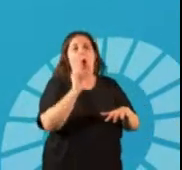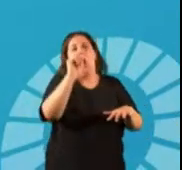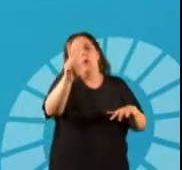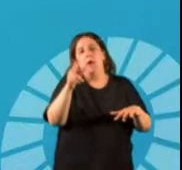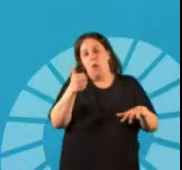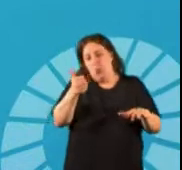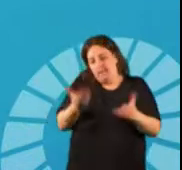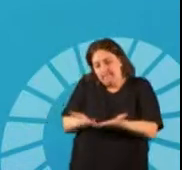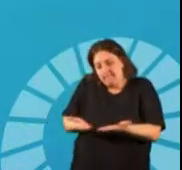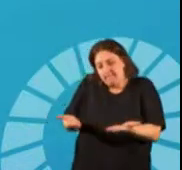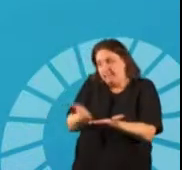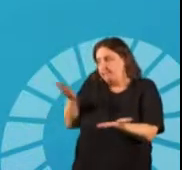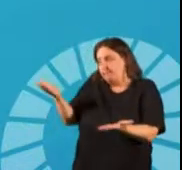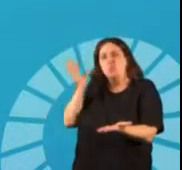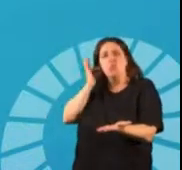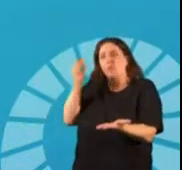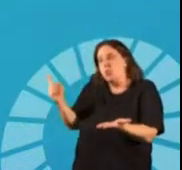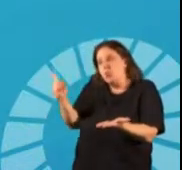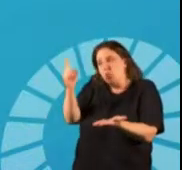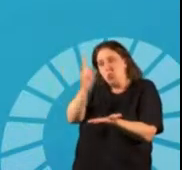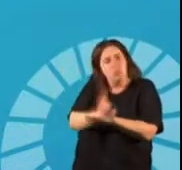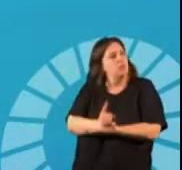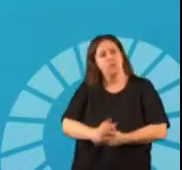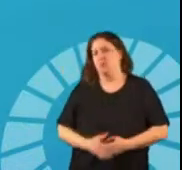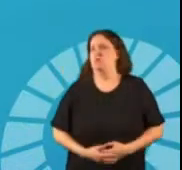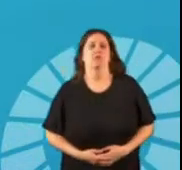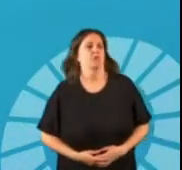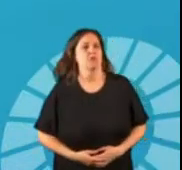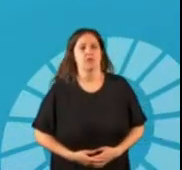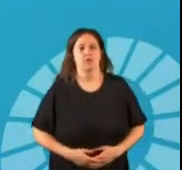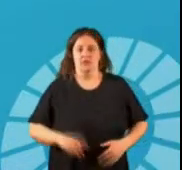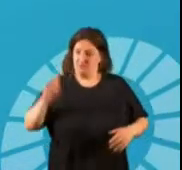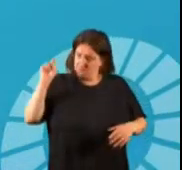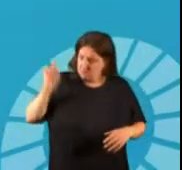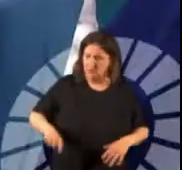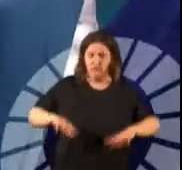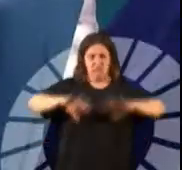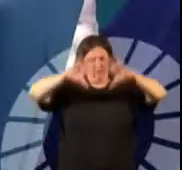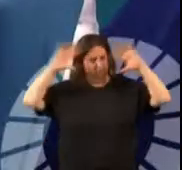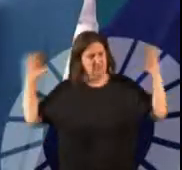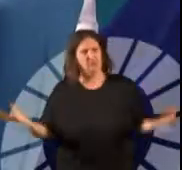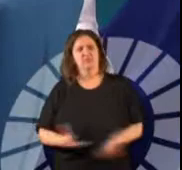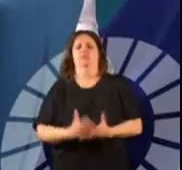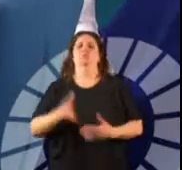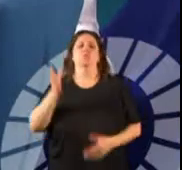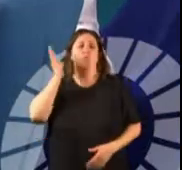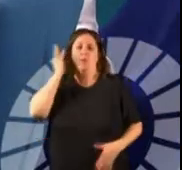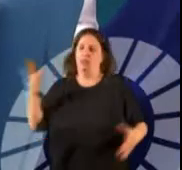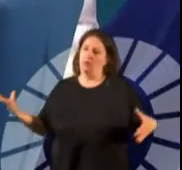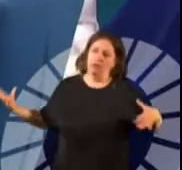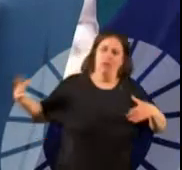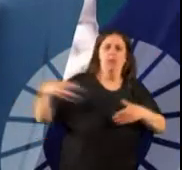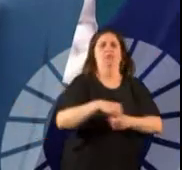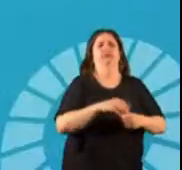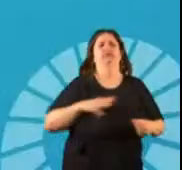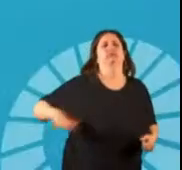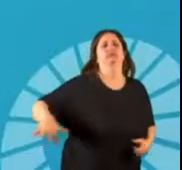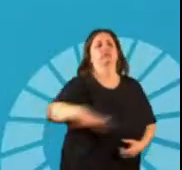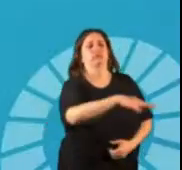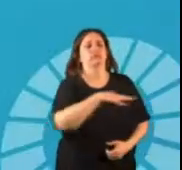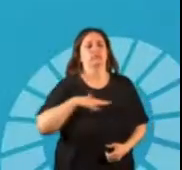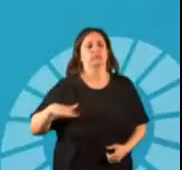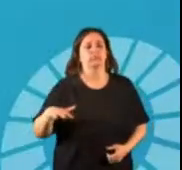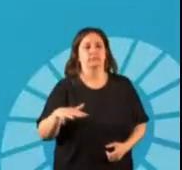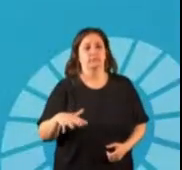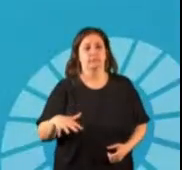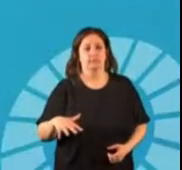if you lift up women, if we lift up women and make sure they can